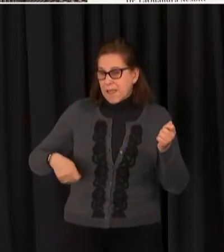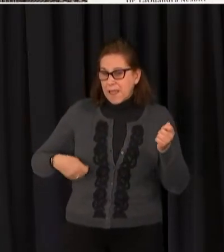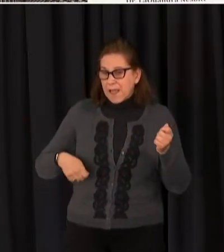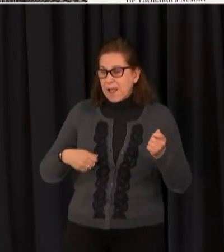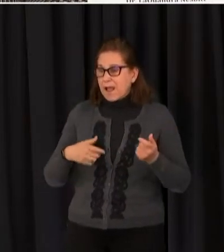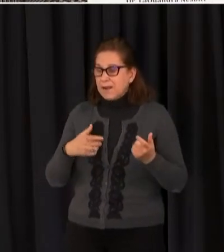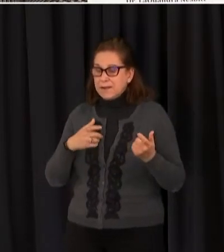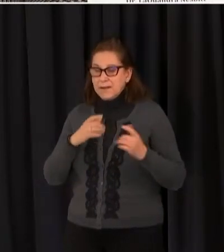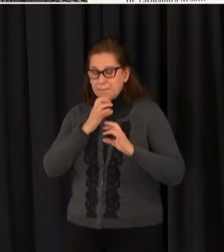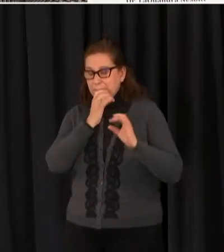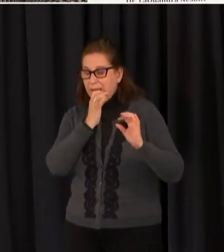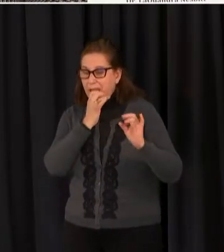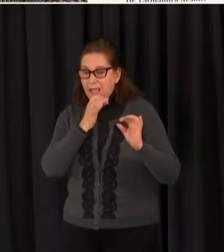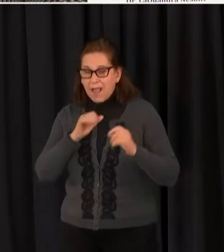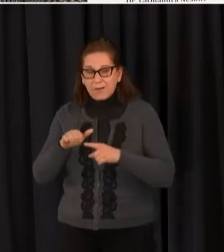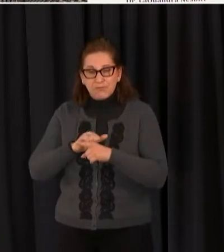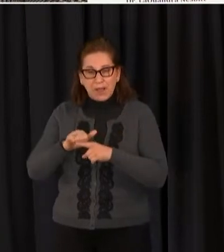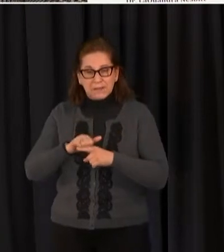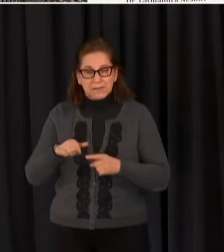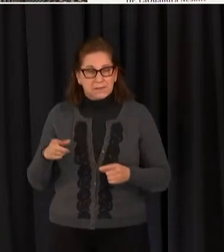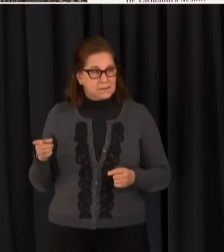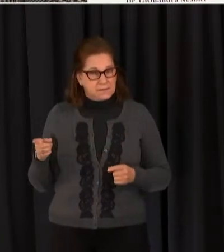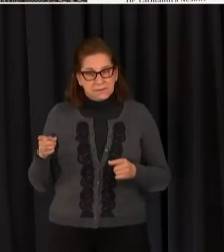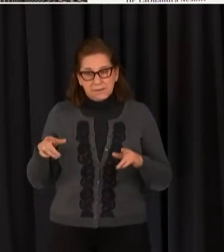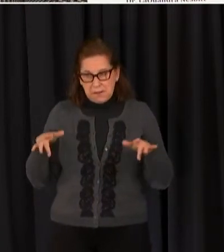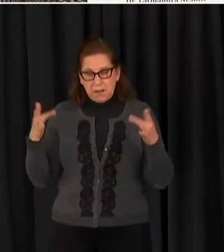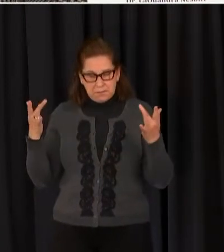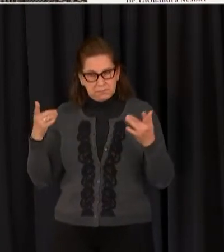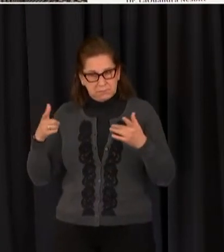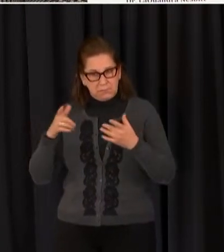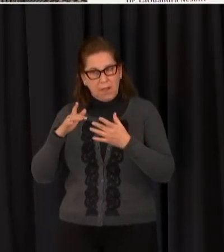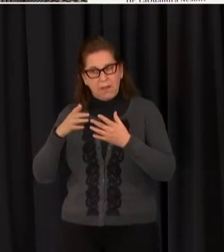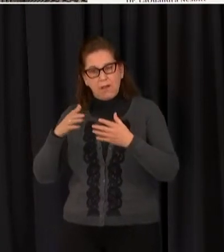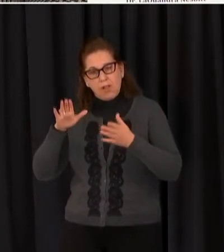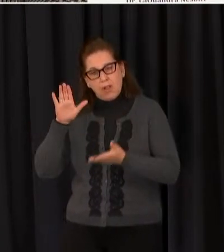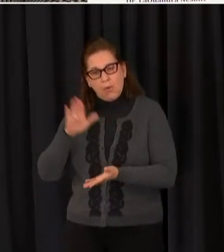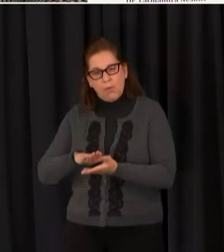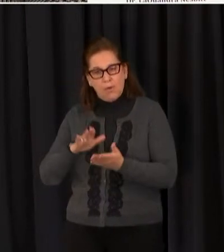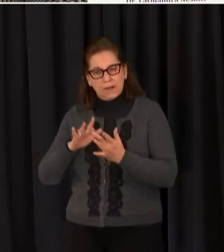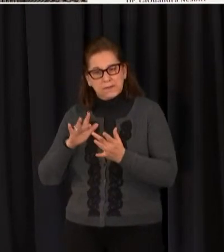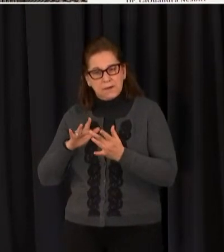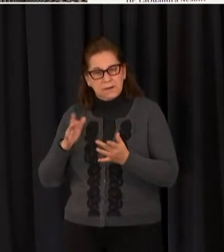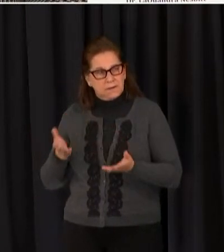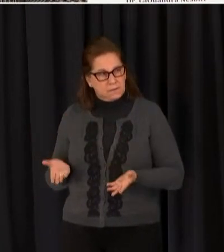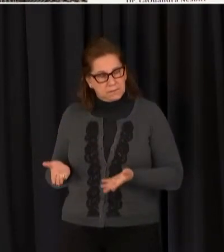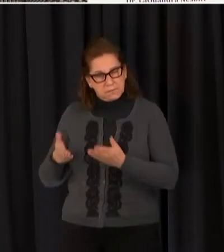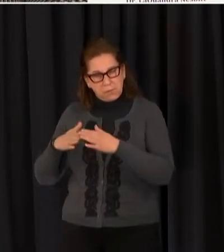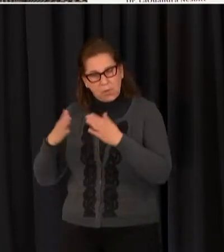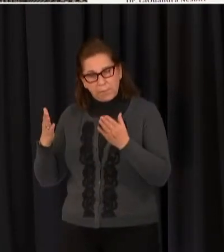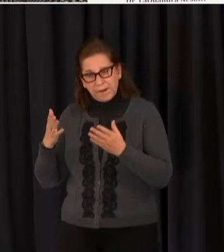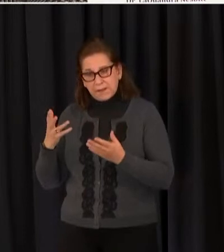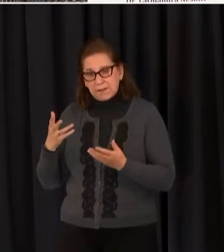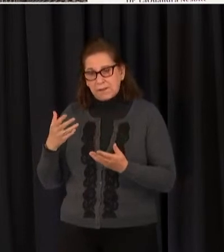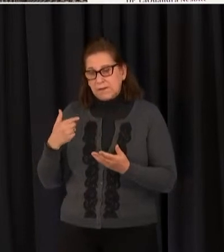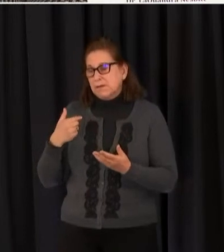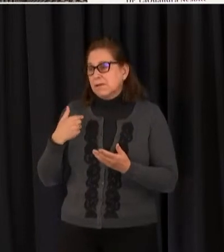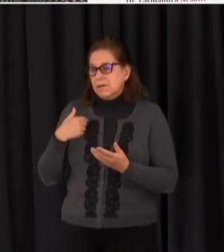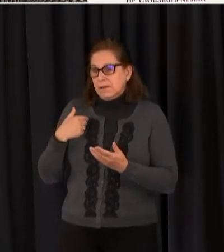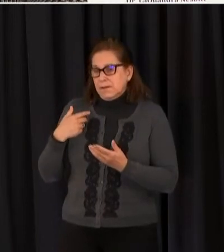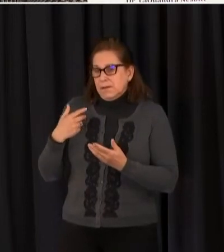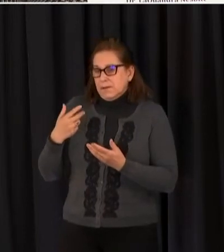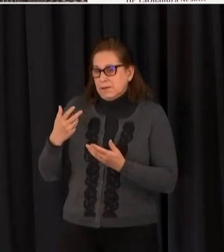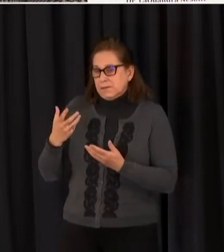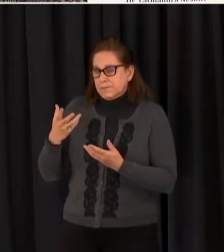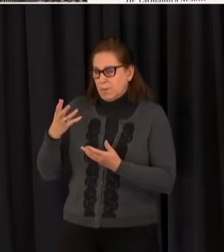These activities are no longer prohibited, but we do recommend that they be canceled or modified to allow 10 feet of space